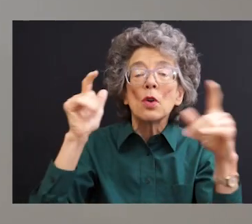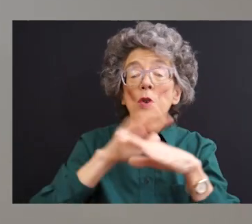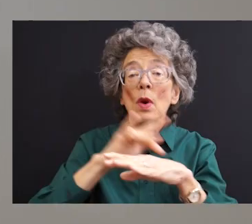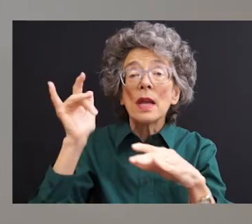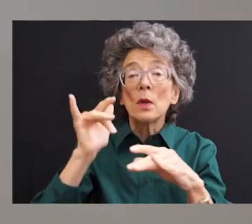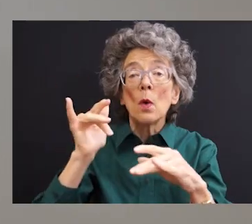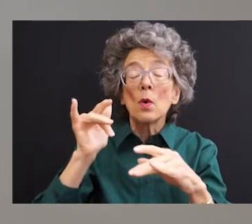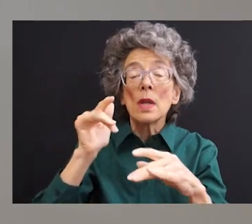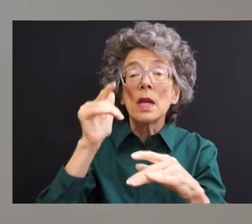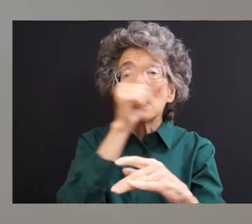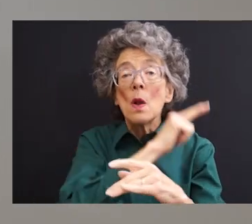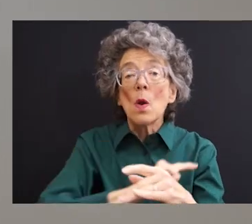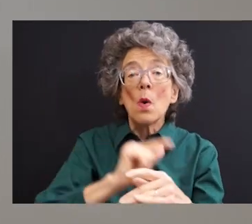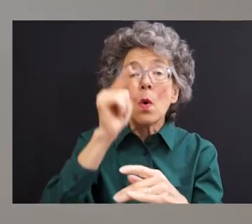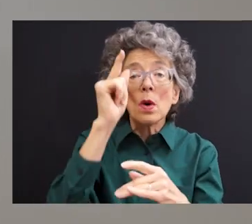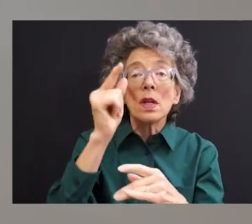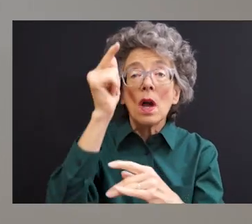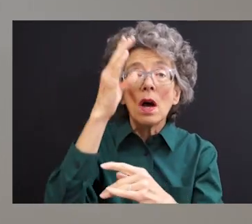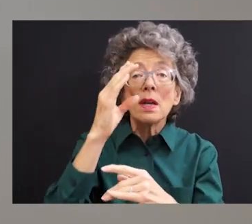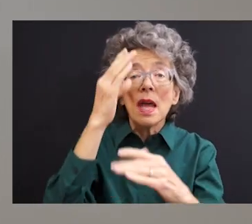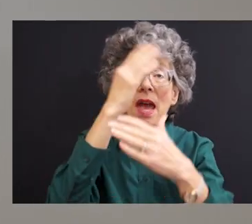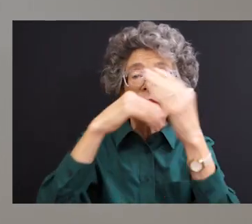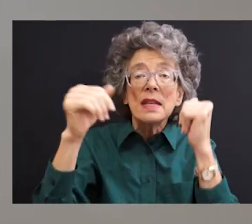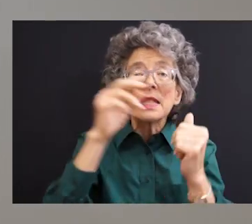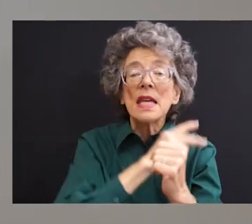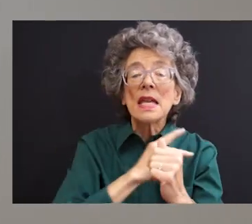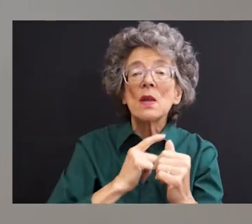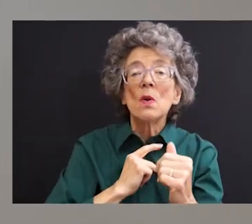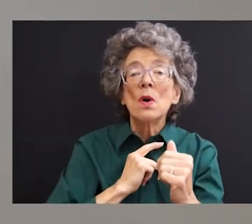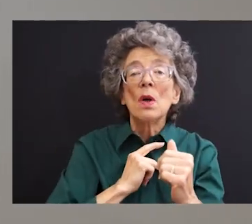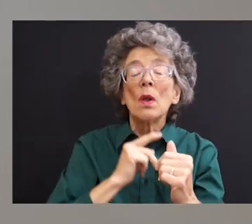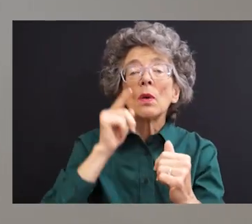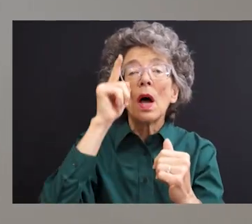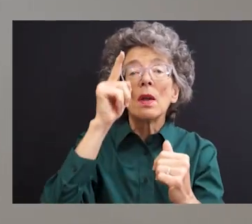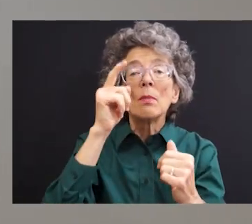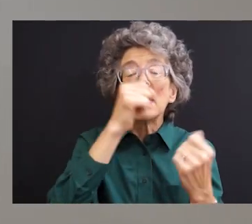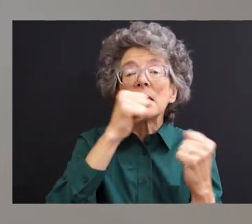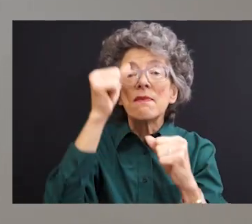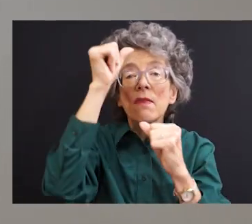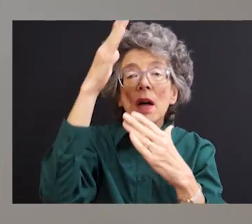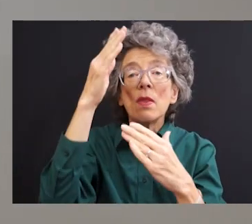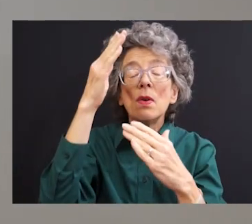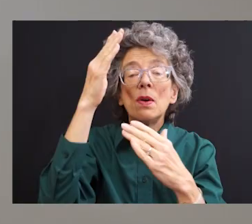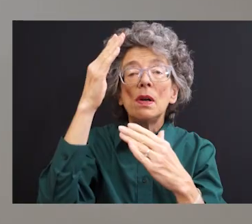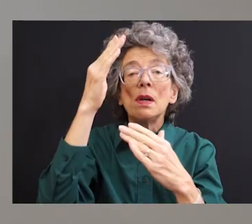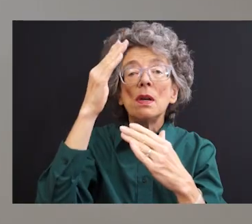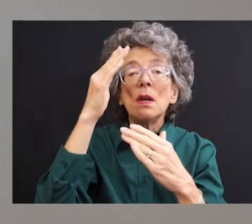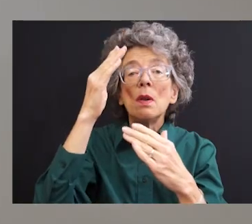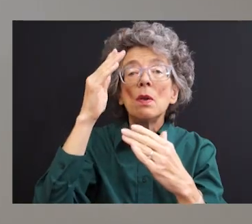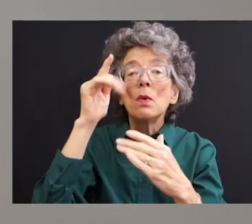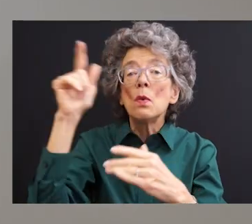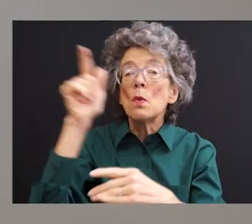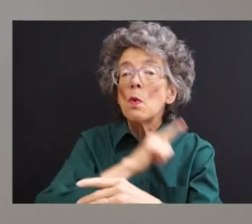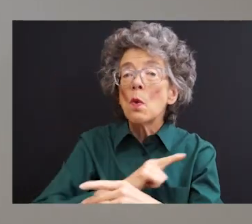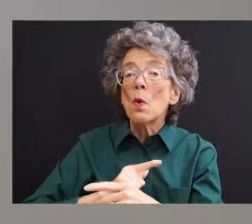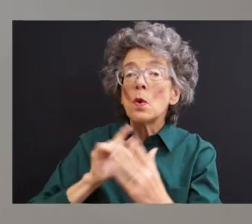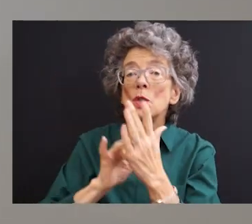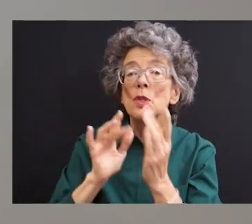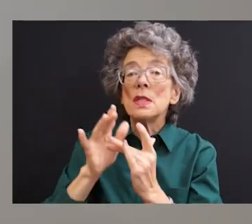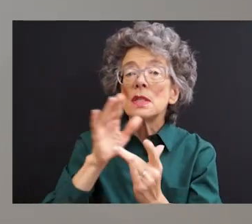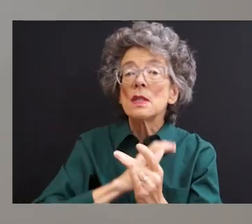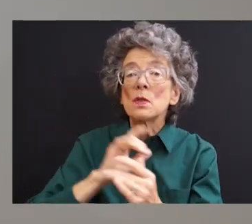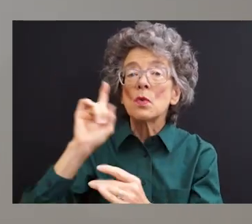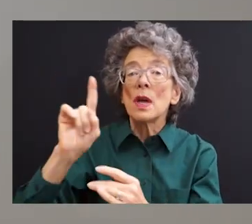great glory. Lord Jesus, heavenly King, O God, almighty Father, Lord Jesus Christ,